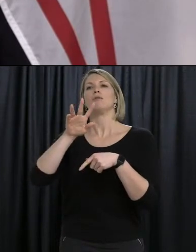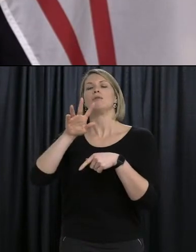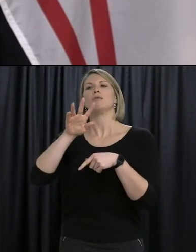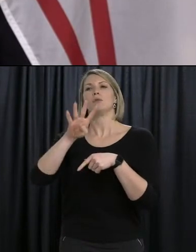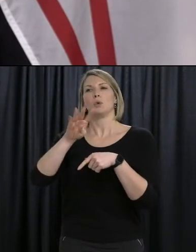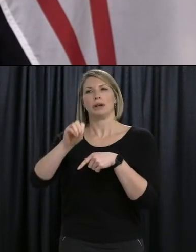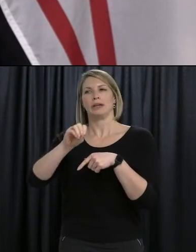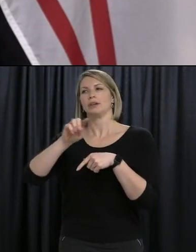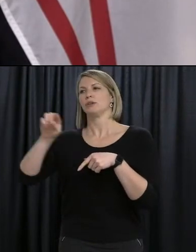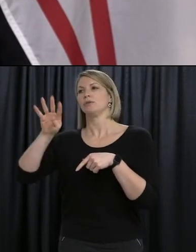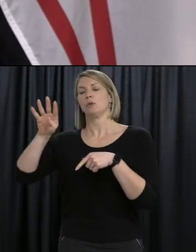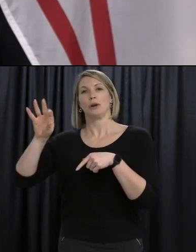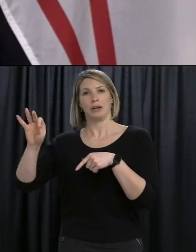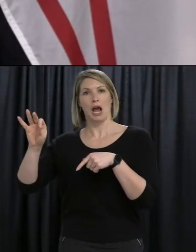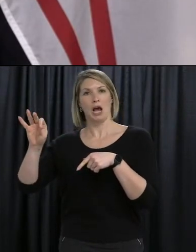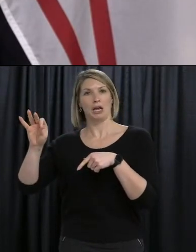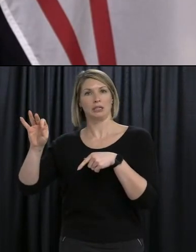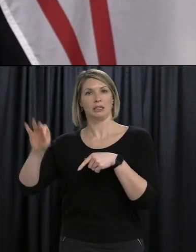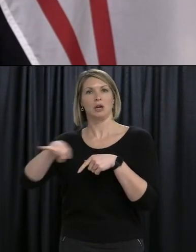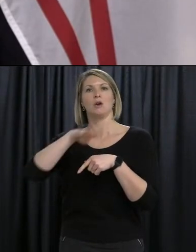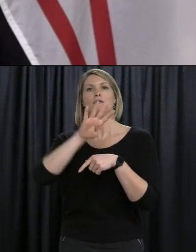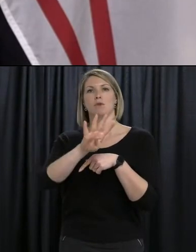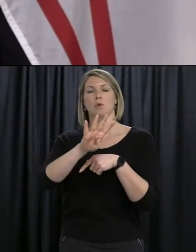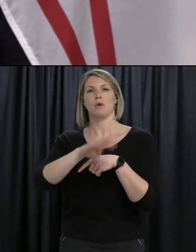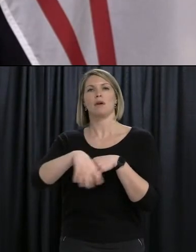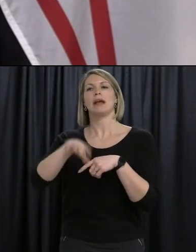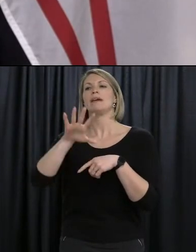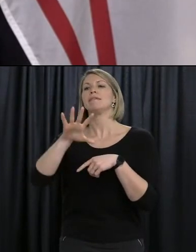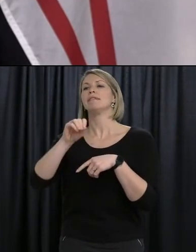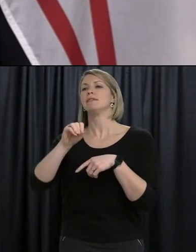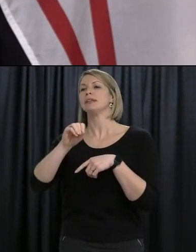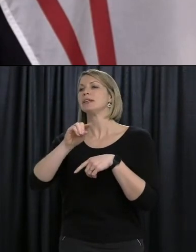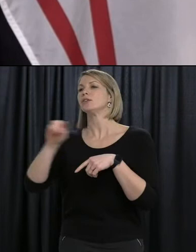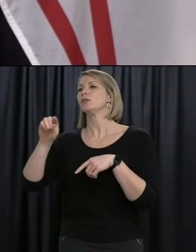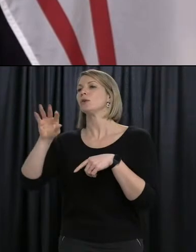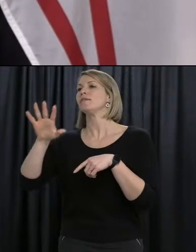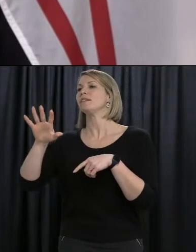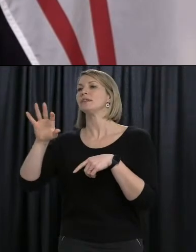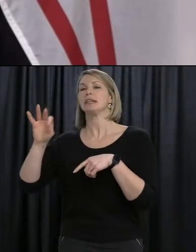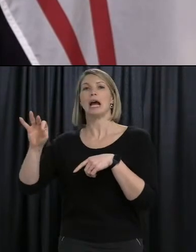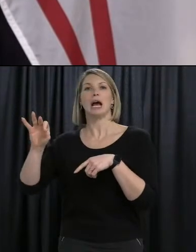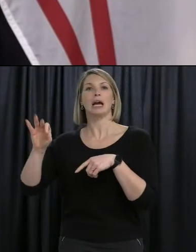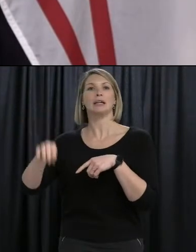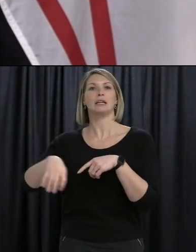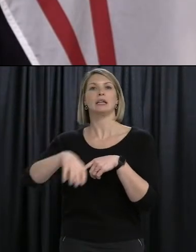and 59, 1 between 60 and 69, and 4 over 70.